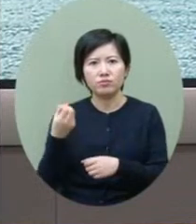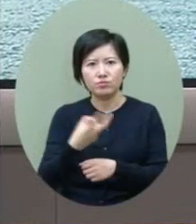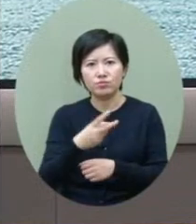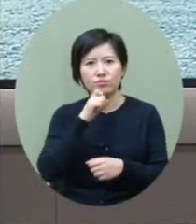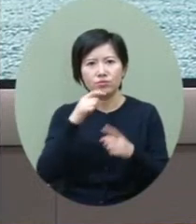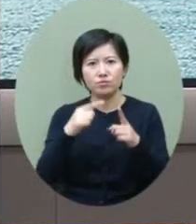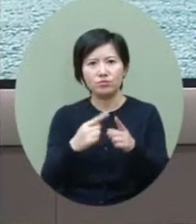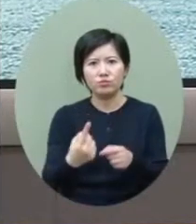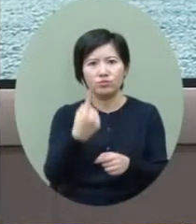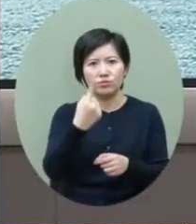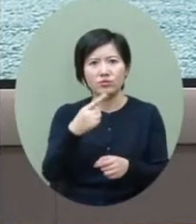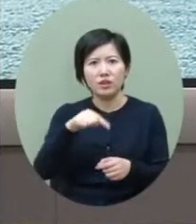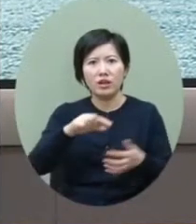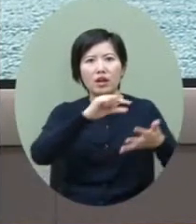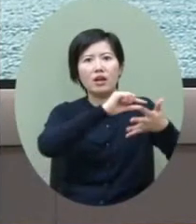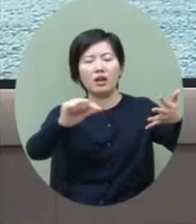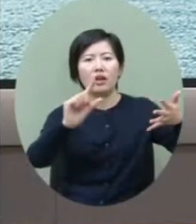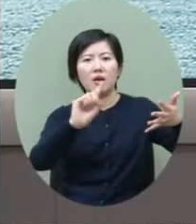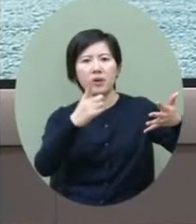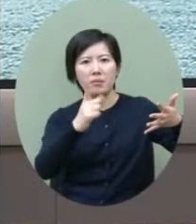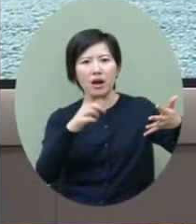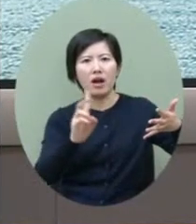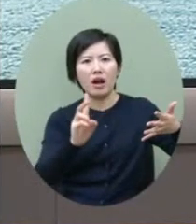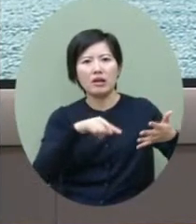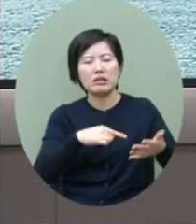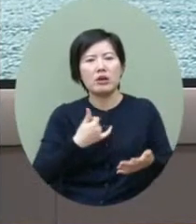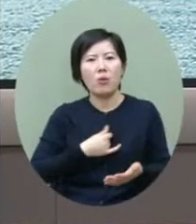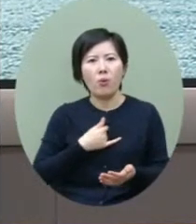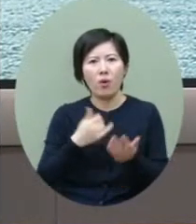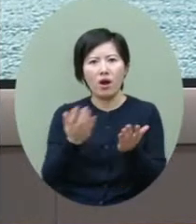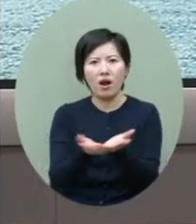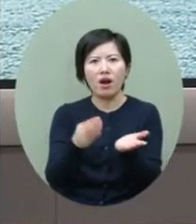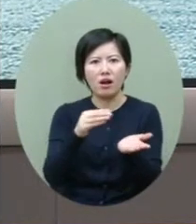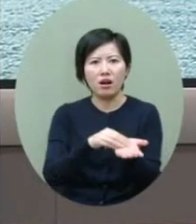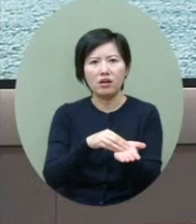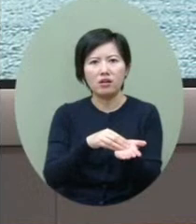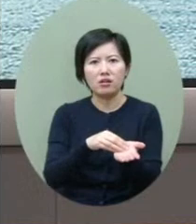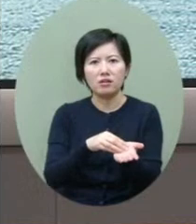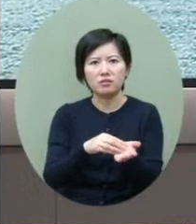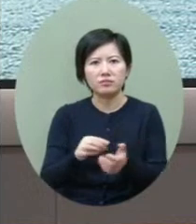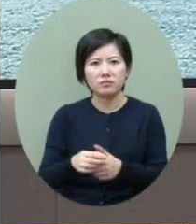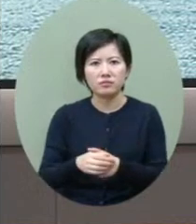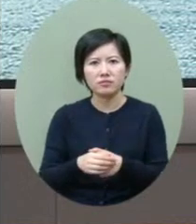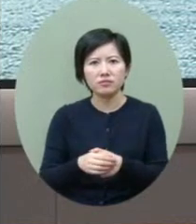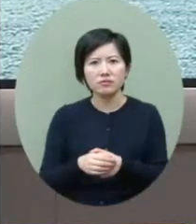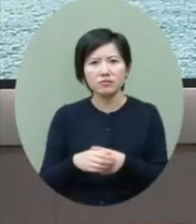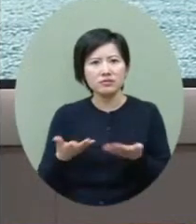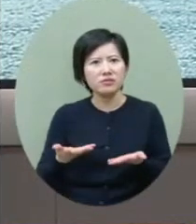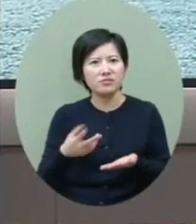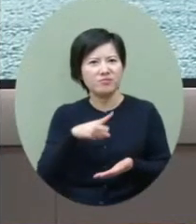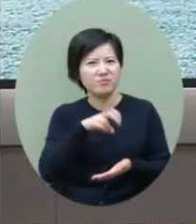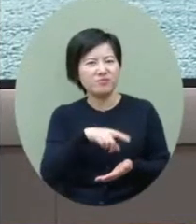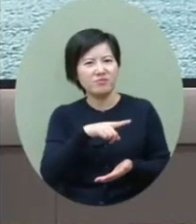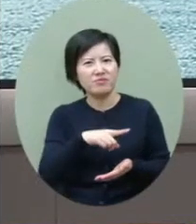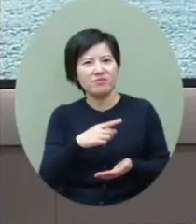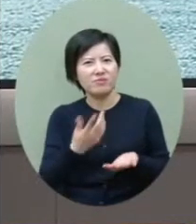cases. And right now we have 1 preliminary cases on the 18th floor.